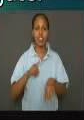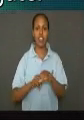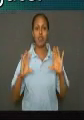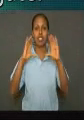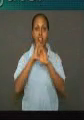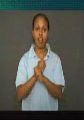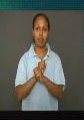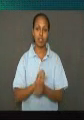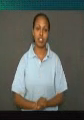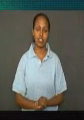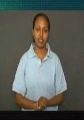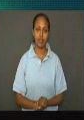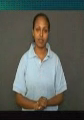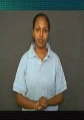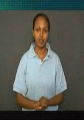Time's up.